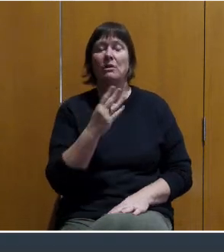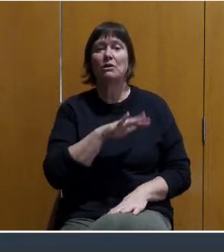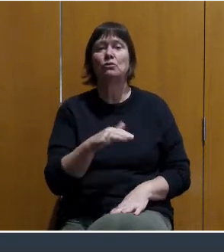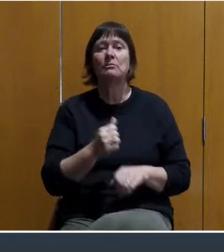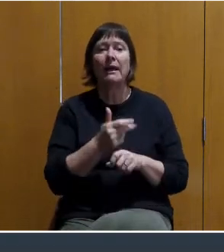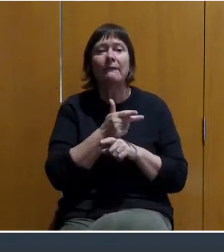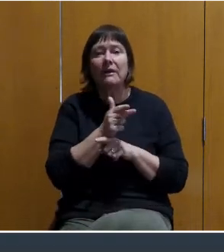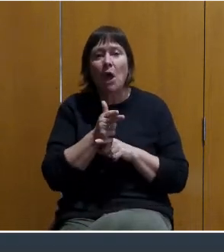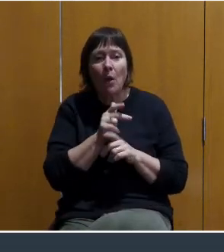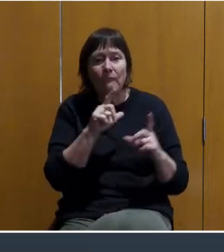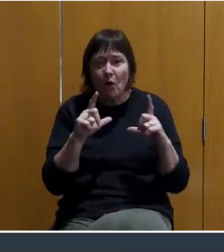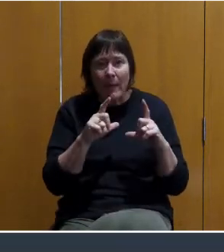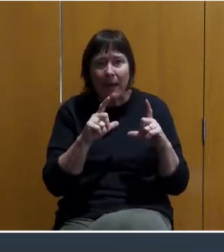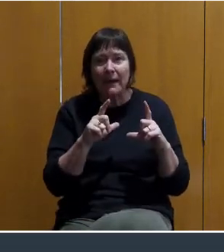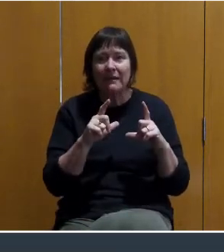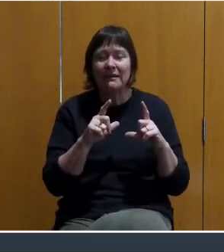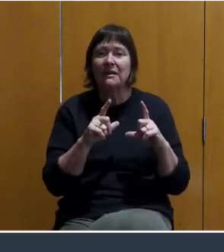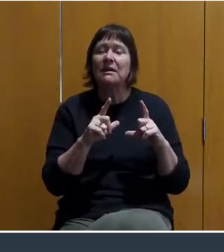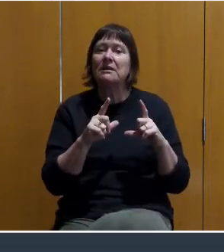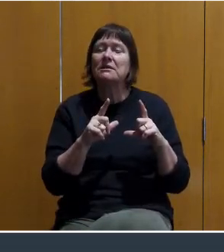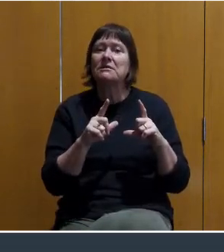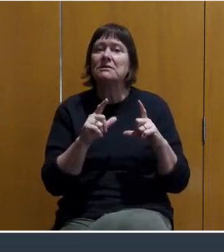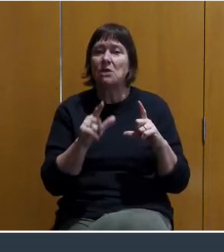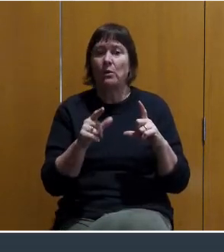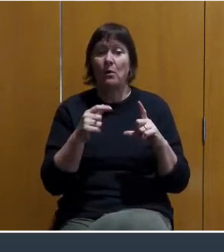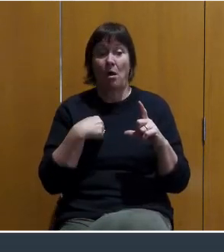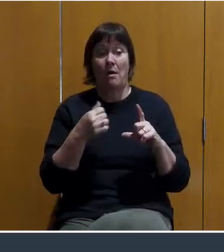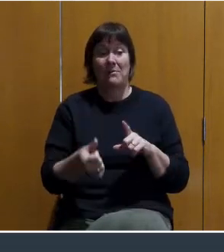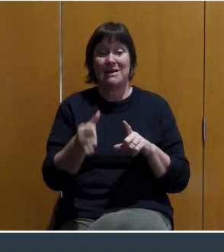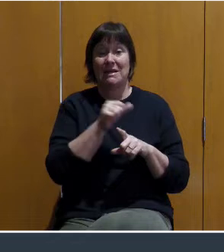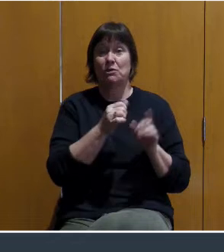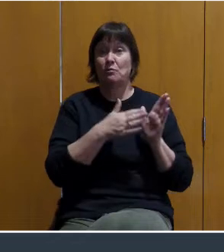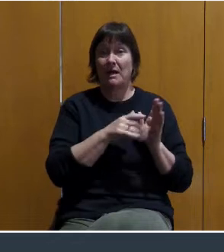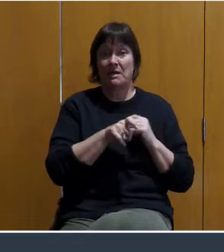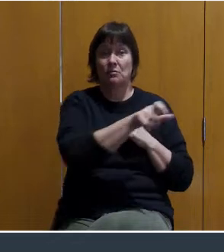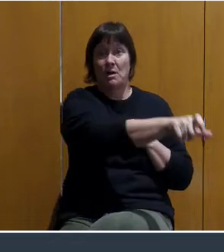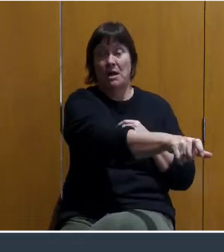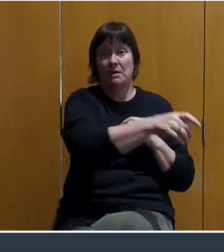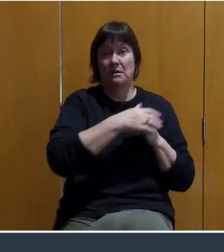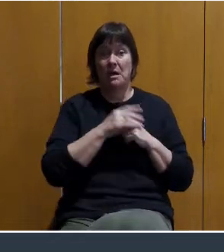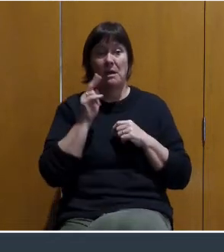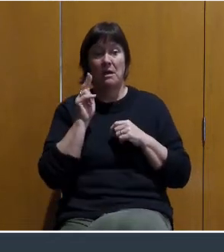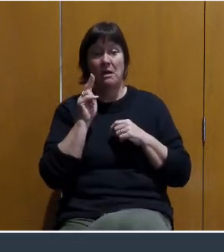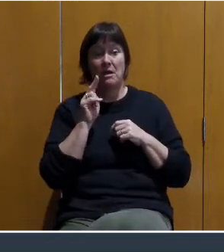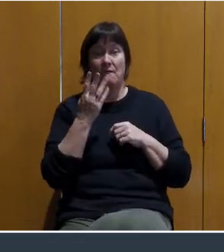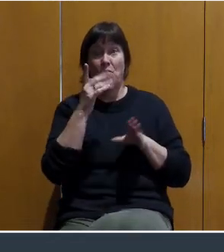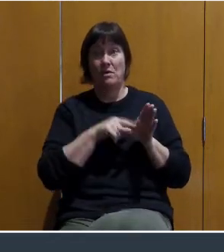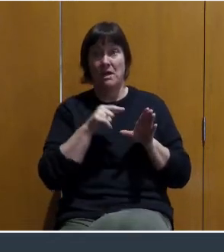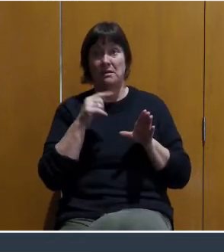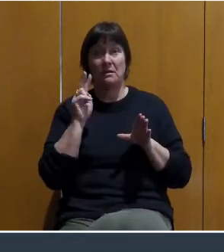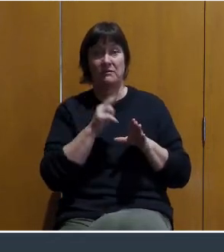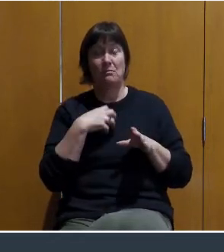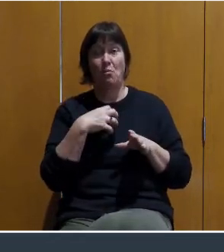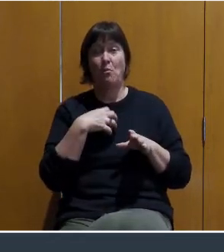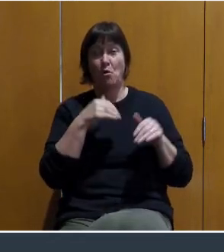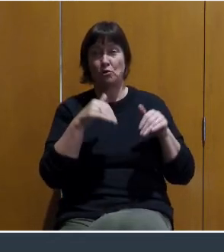fantastic. So my property boundaries Maggie's Way, as I've said. I've seen an increase in dogs over the past 4 years since